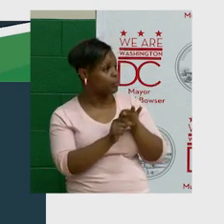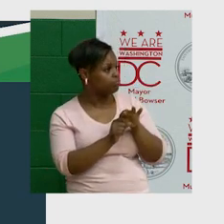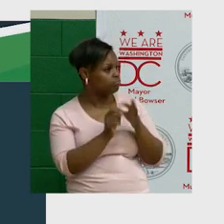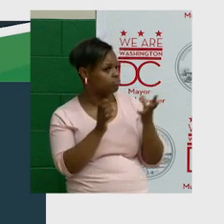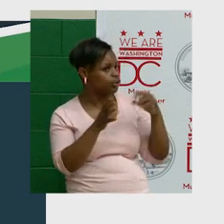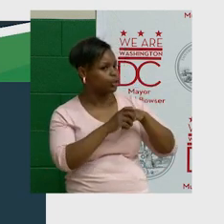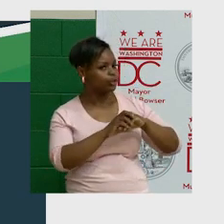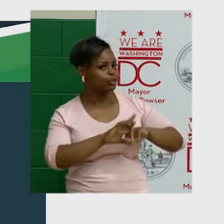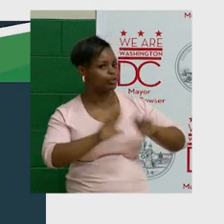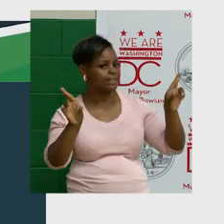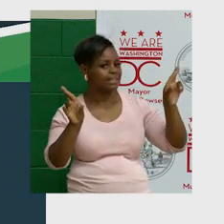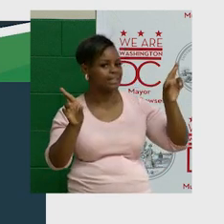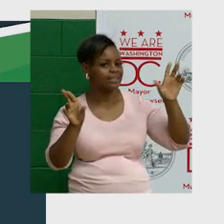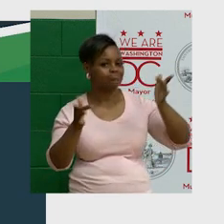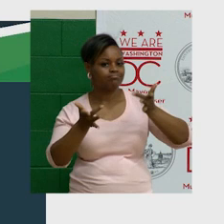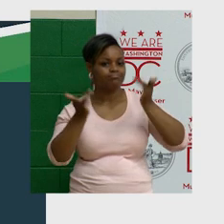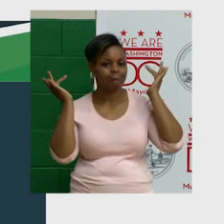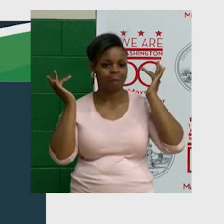enrollment.